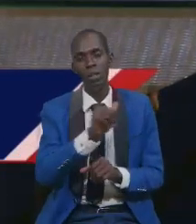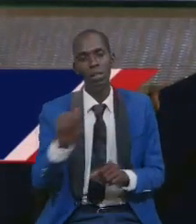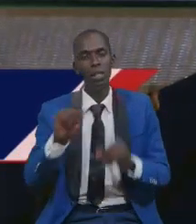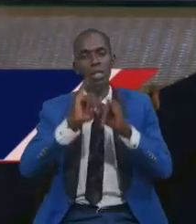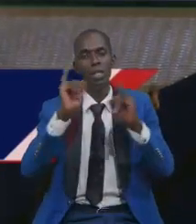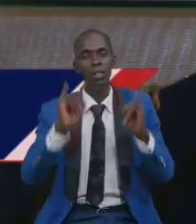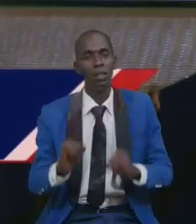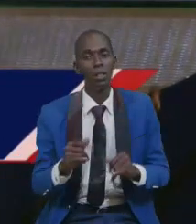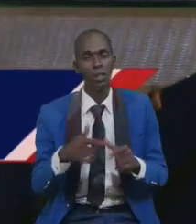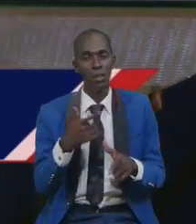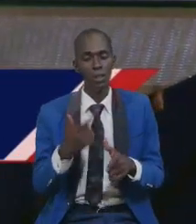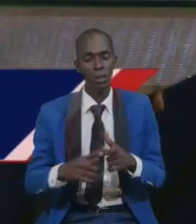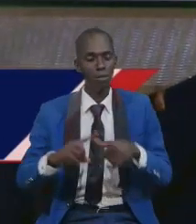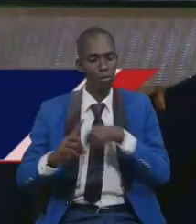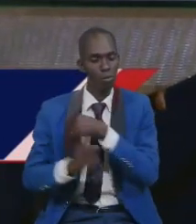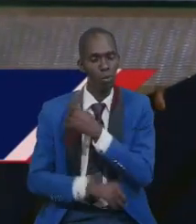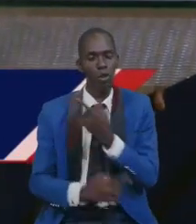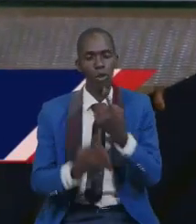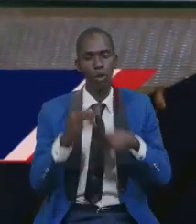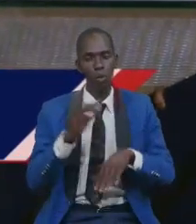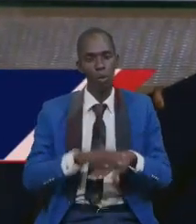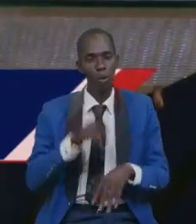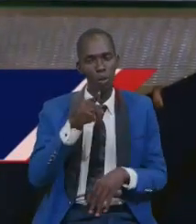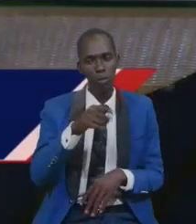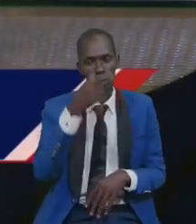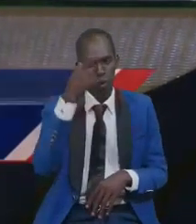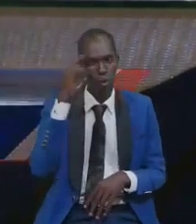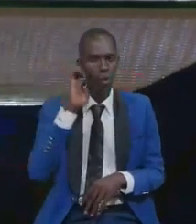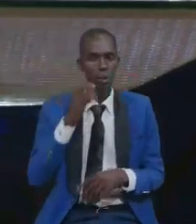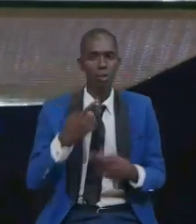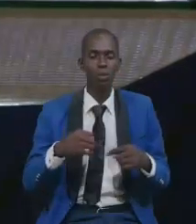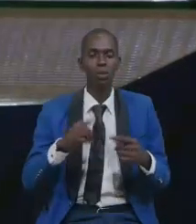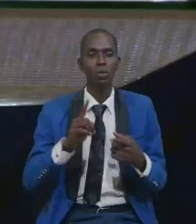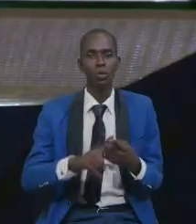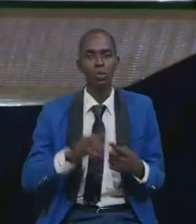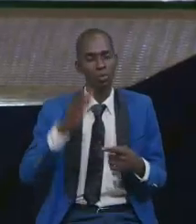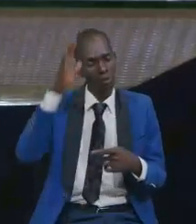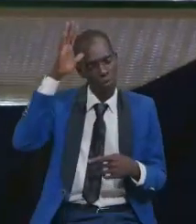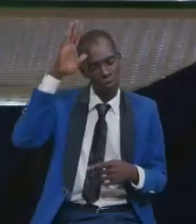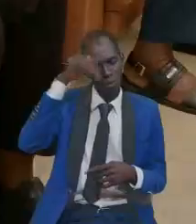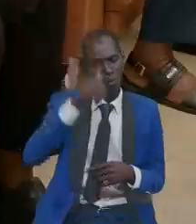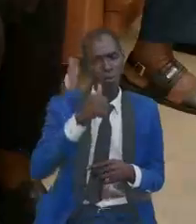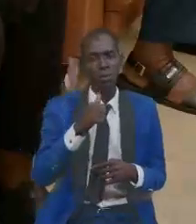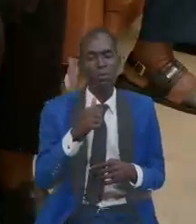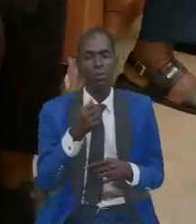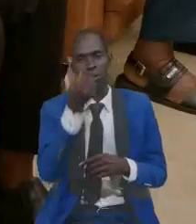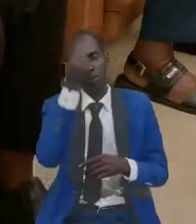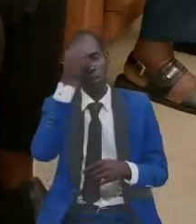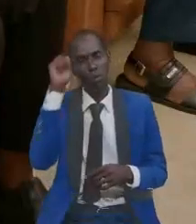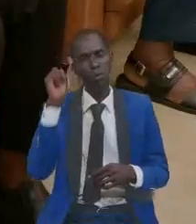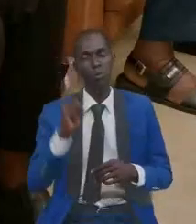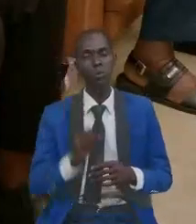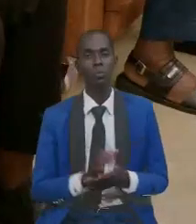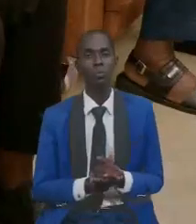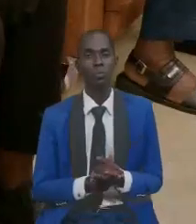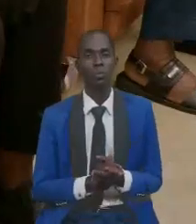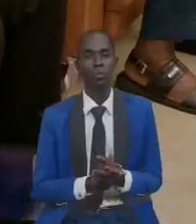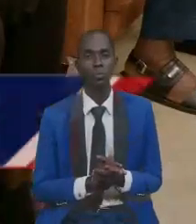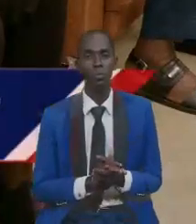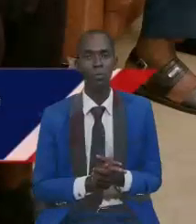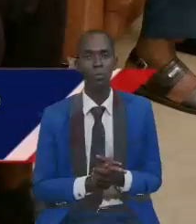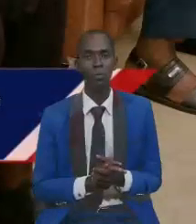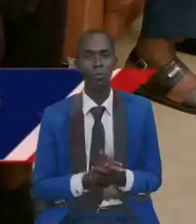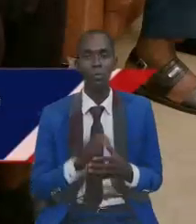his defiant deification. Look at number one. Number one is the